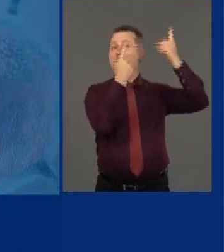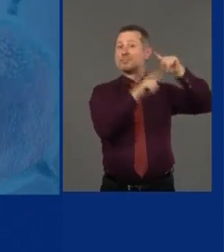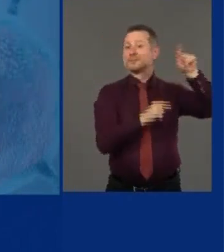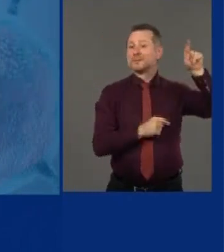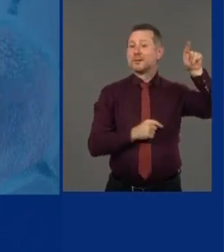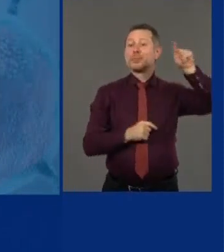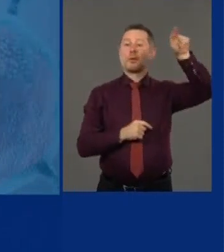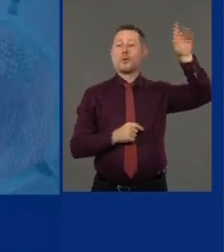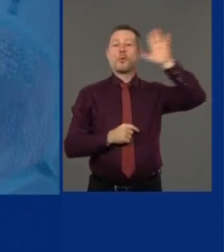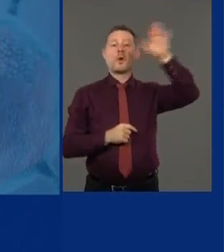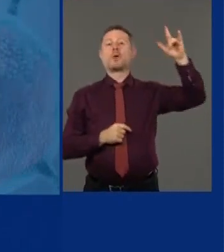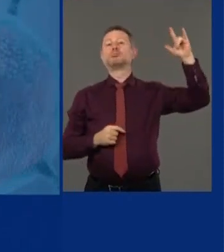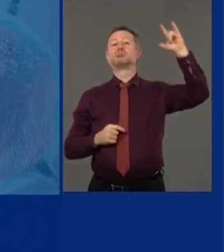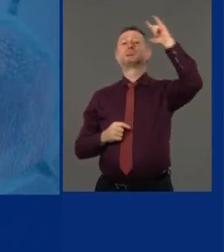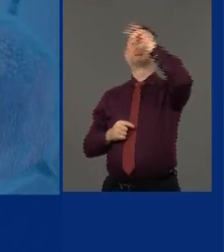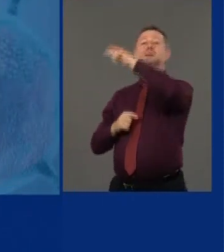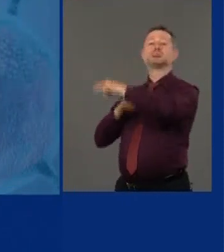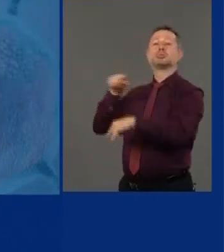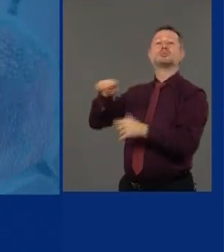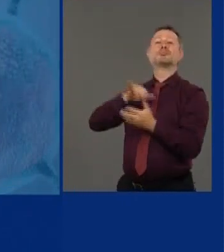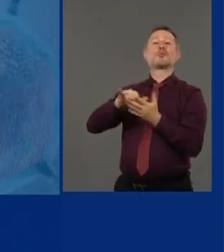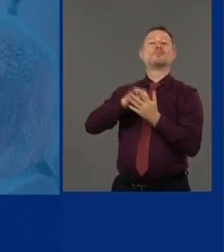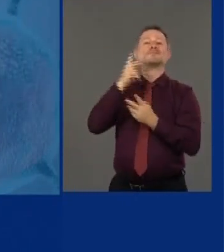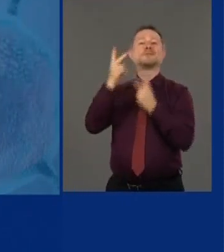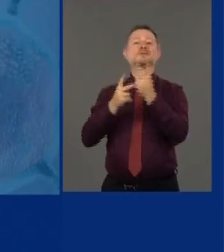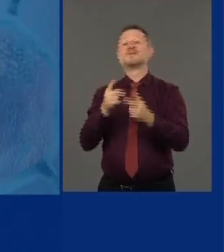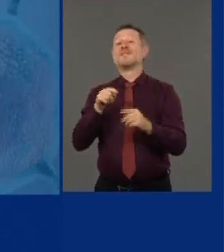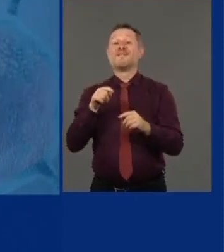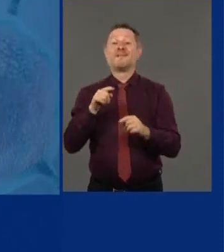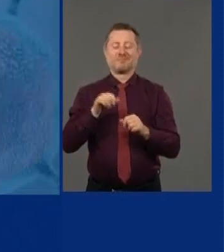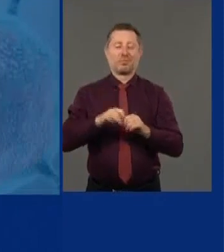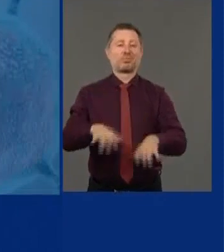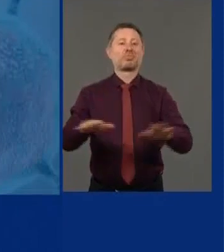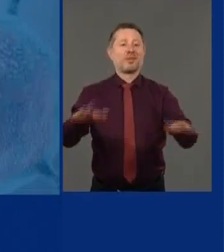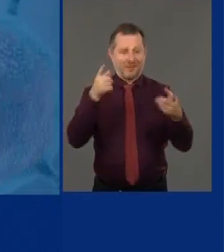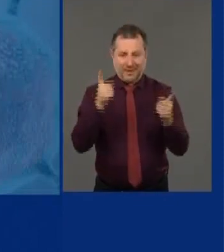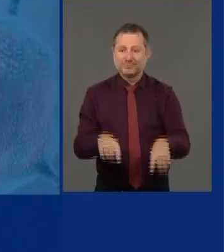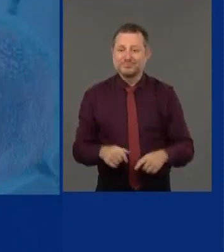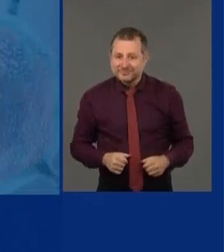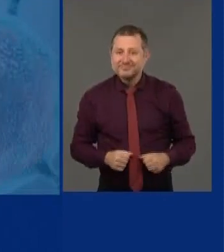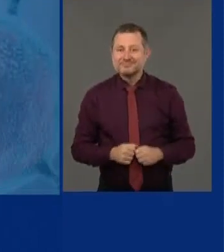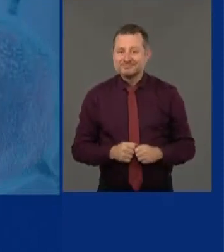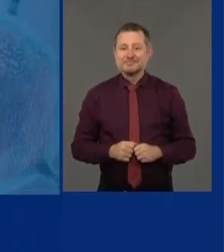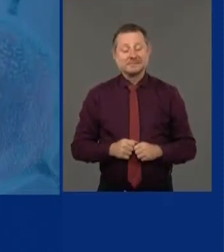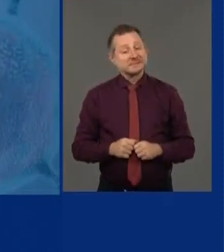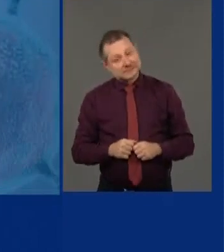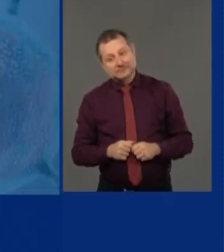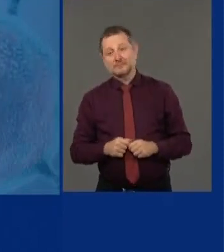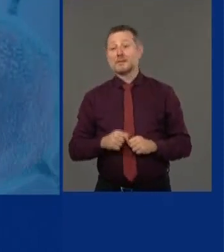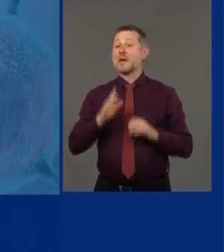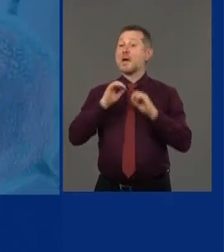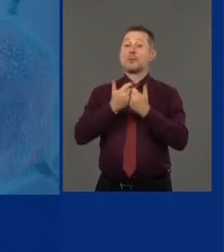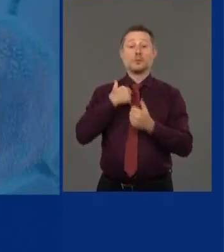up increasing the spread and the infection in New York. We learned that the hard